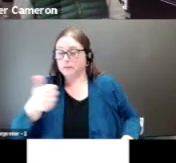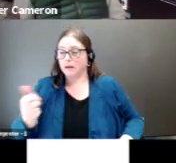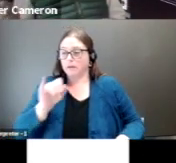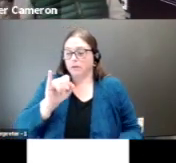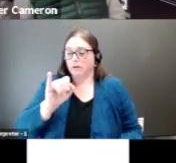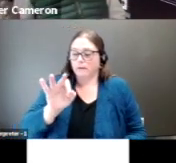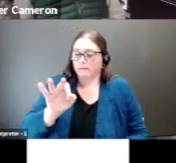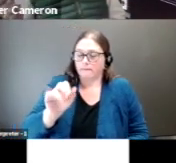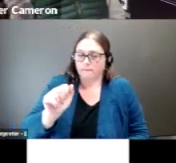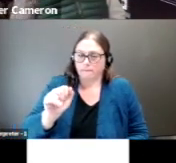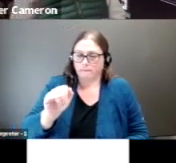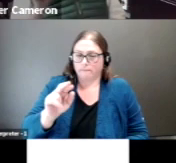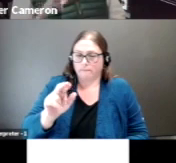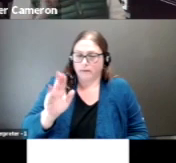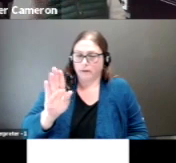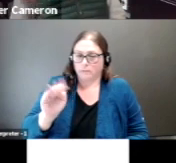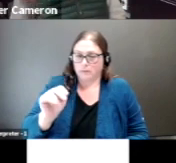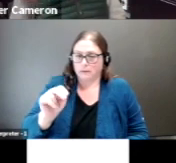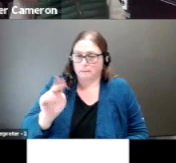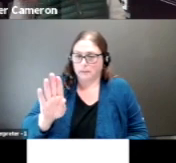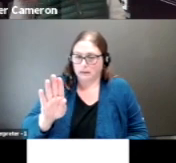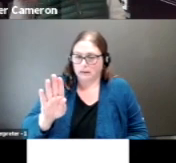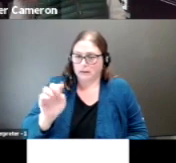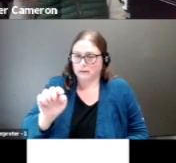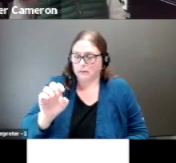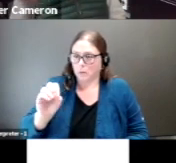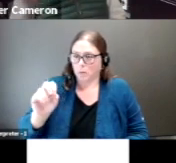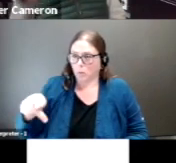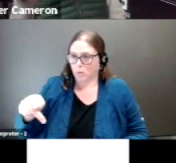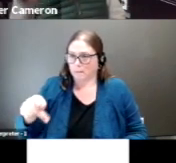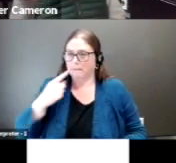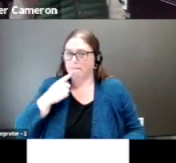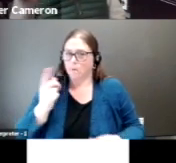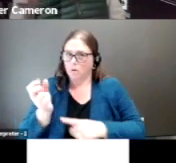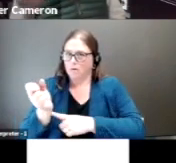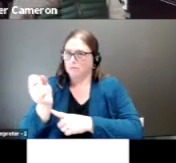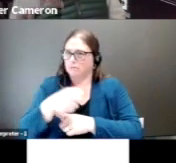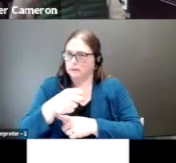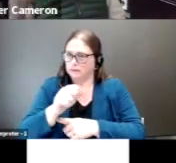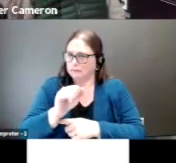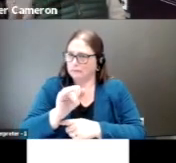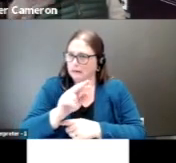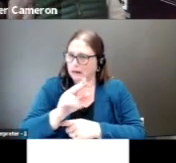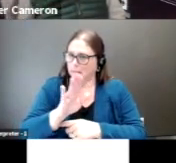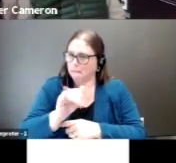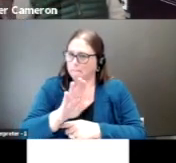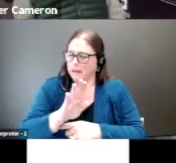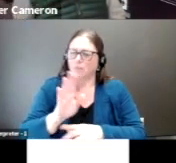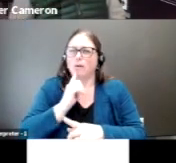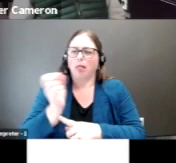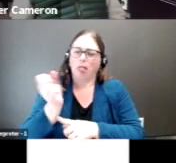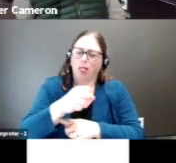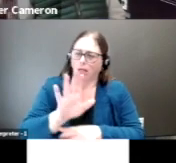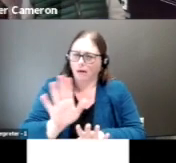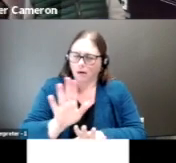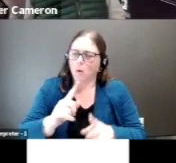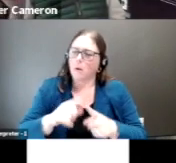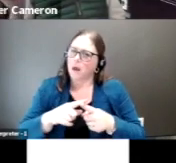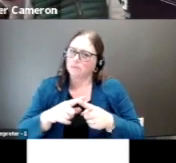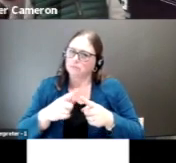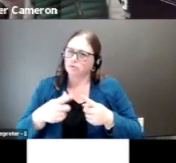started out of Barcelona to counteract Airbnb, because not counteract, to complement and improve